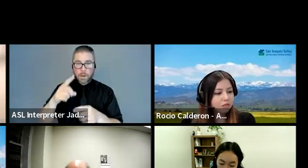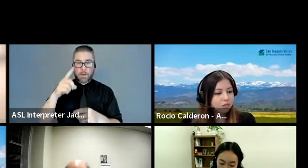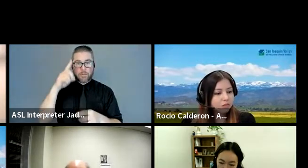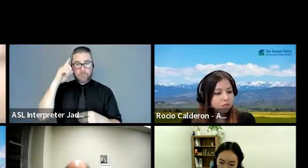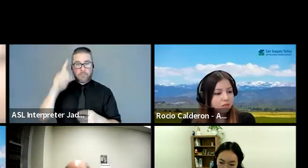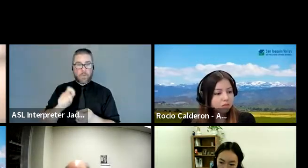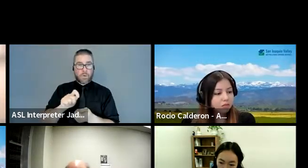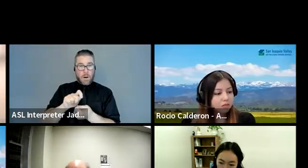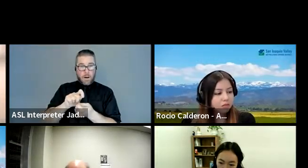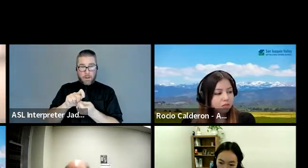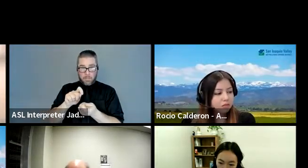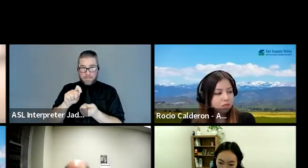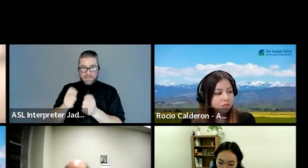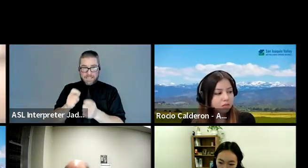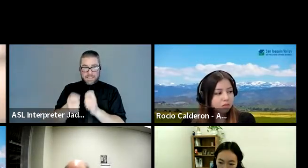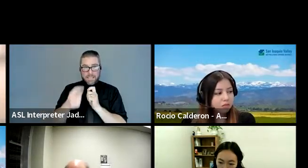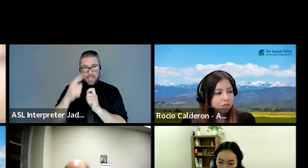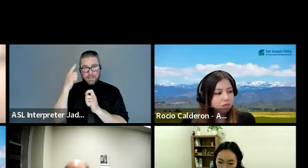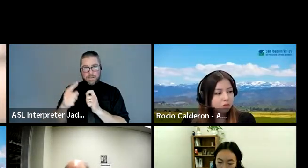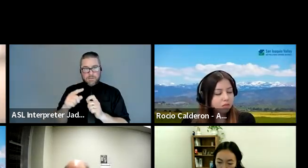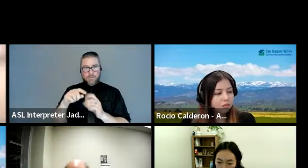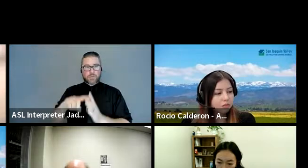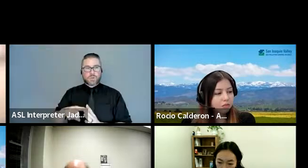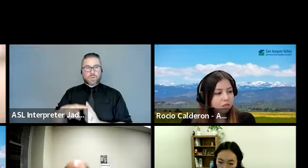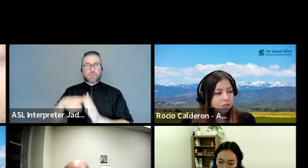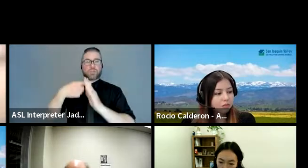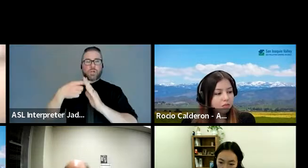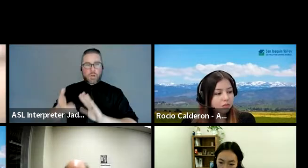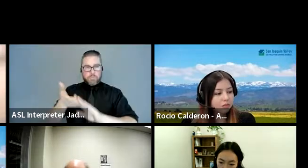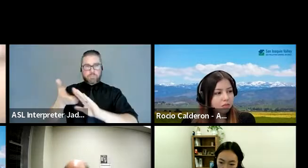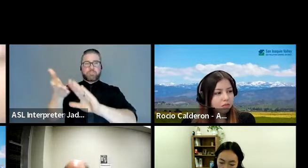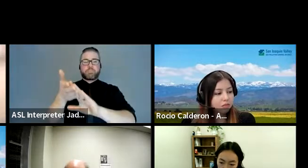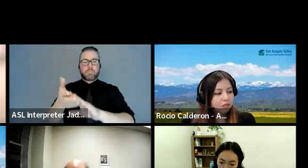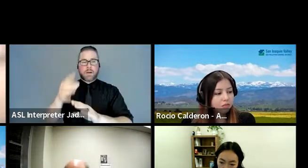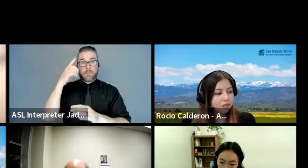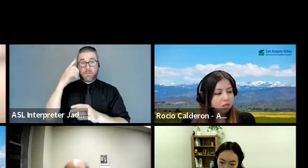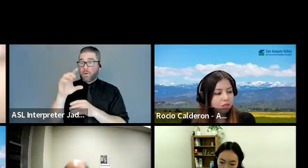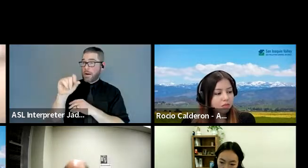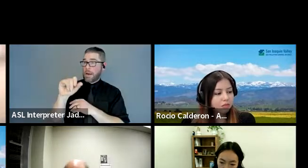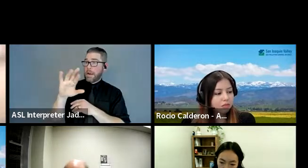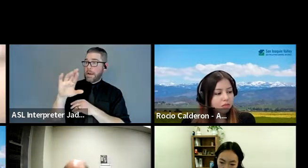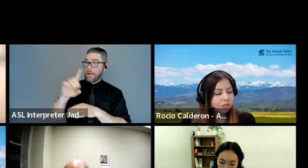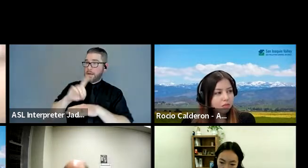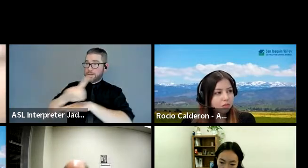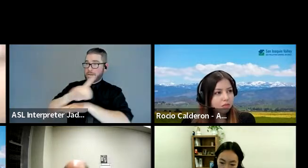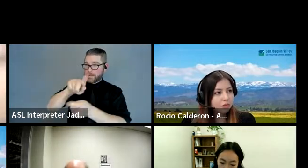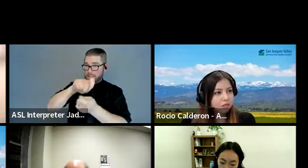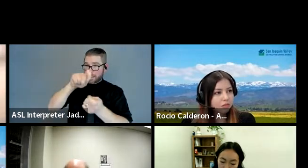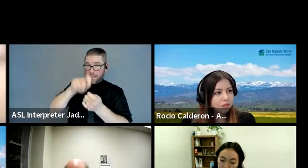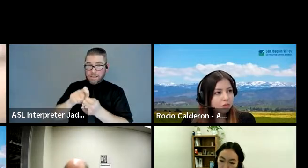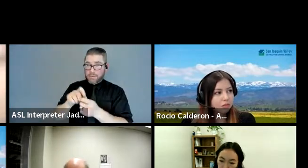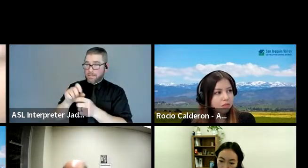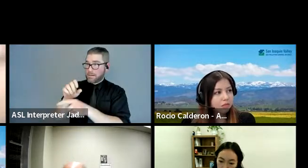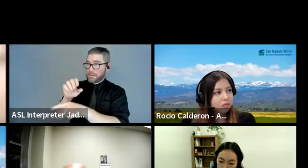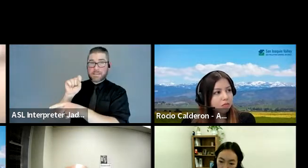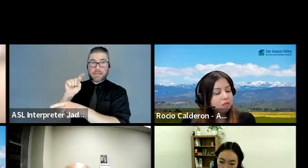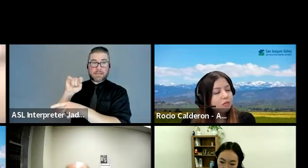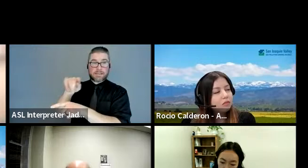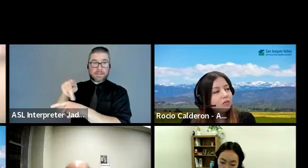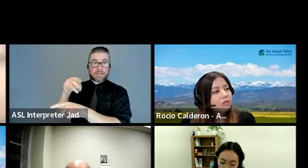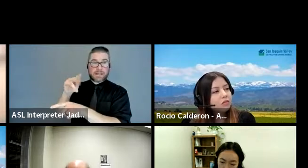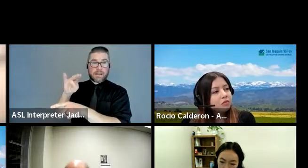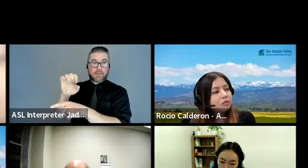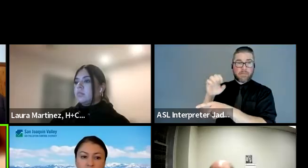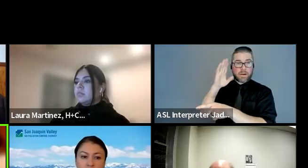this item, the Air District specifically, excuse me, Stephanie will be providing some updates